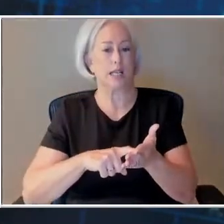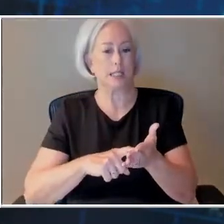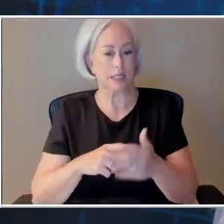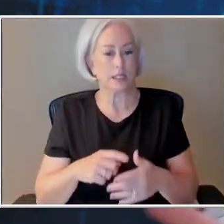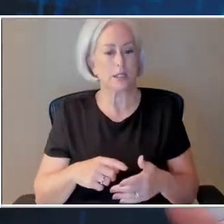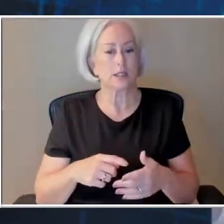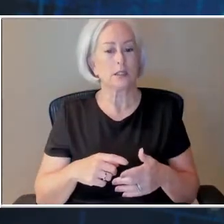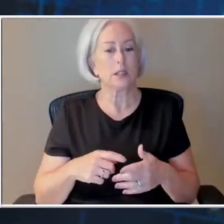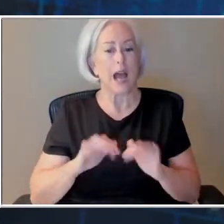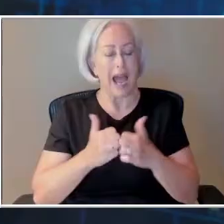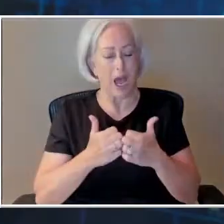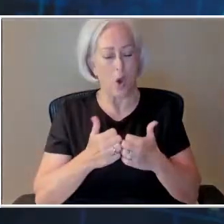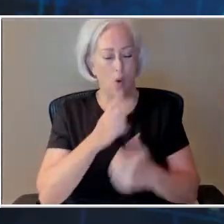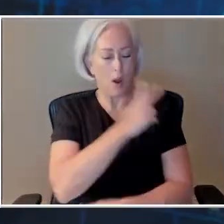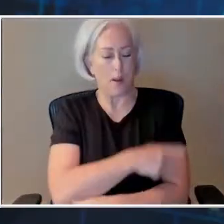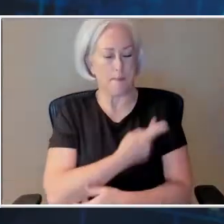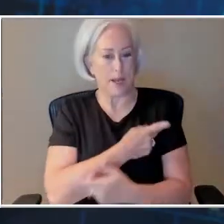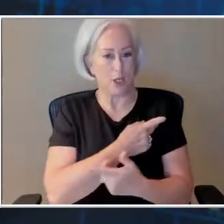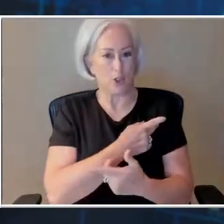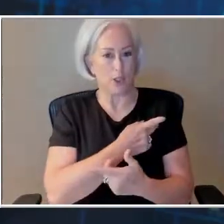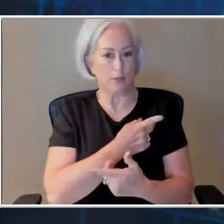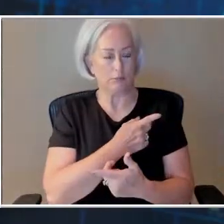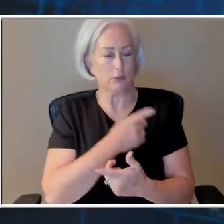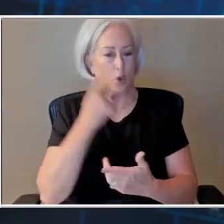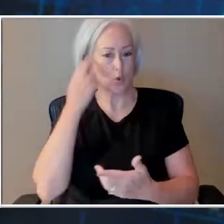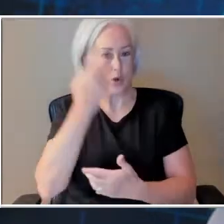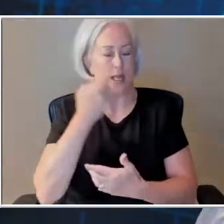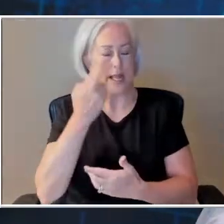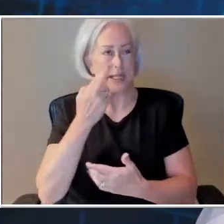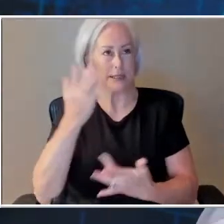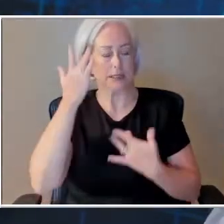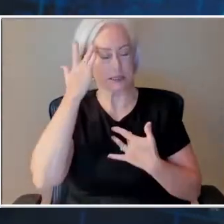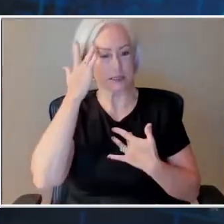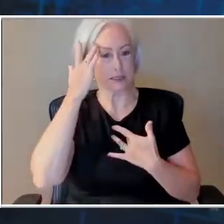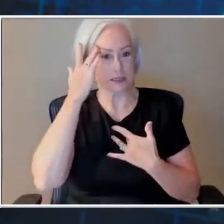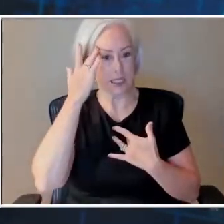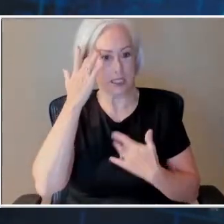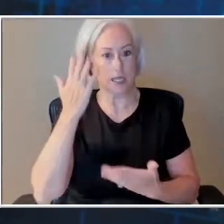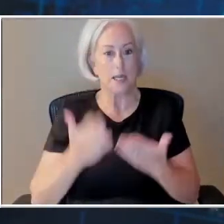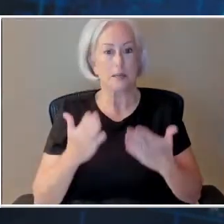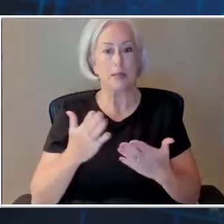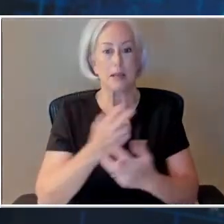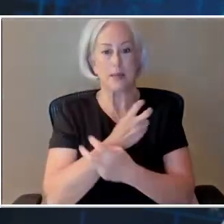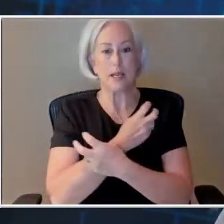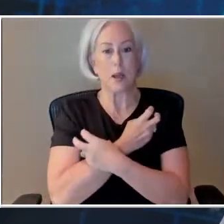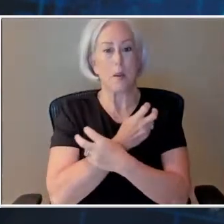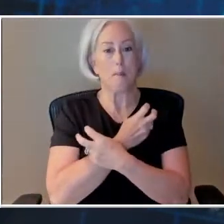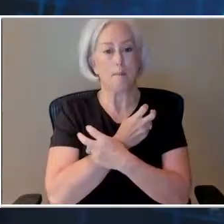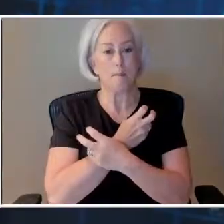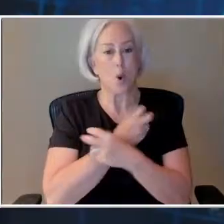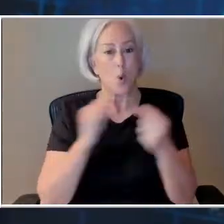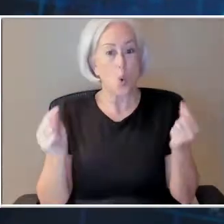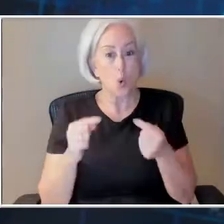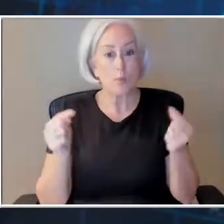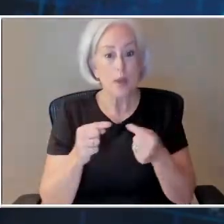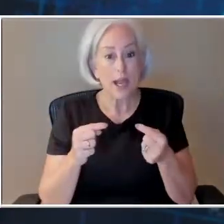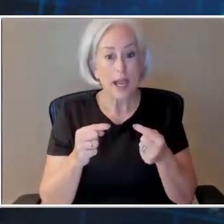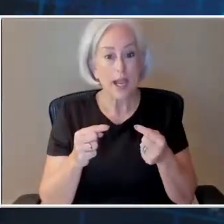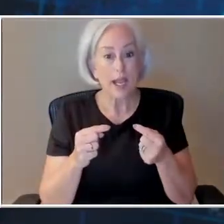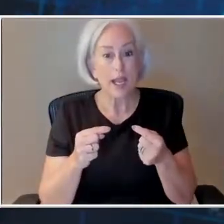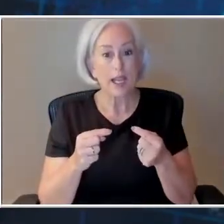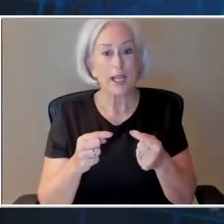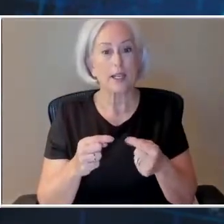have. Infection is one of them. Other presentations could be bone pain. That patients come by.